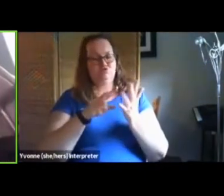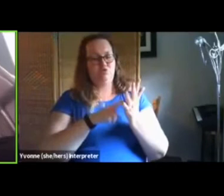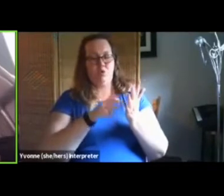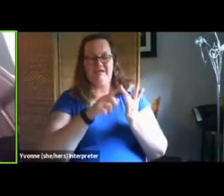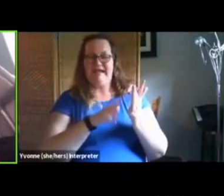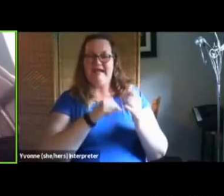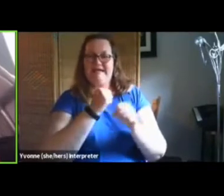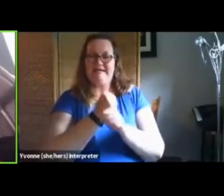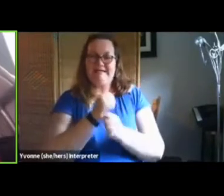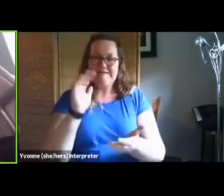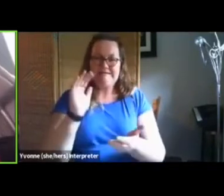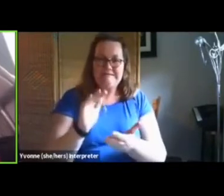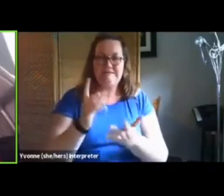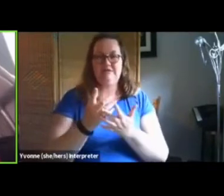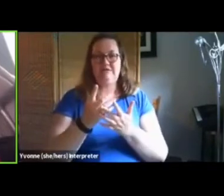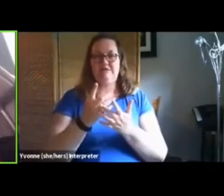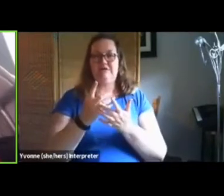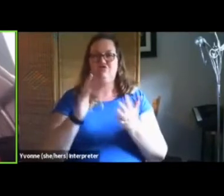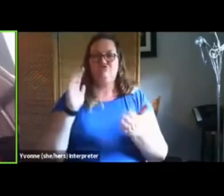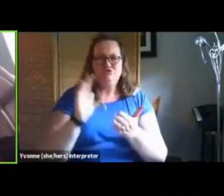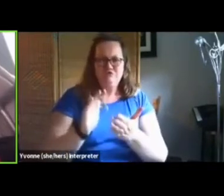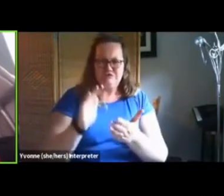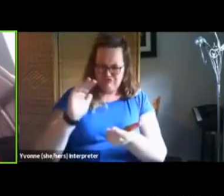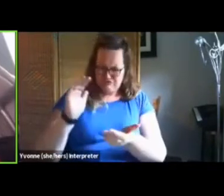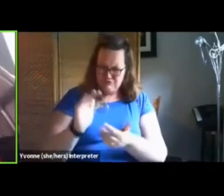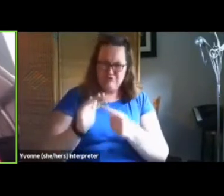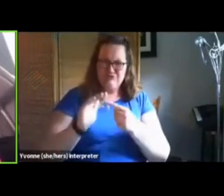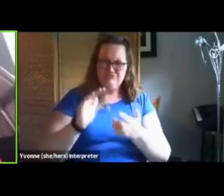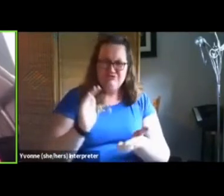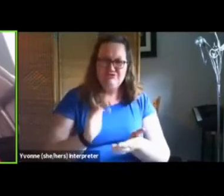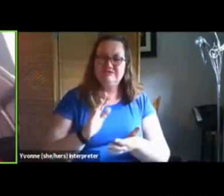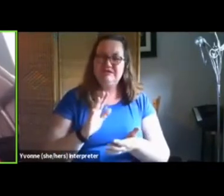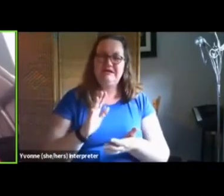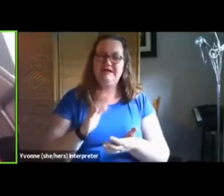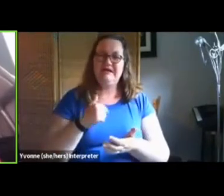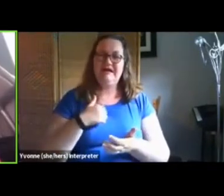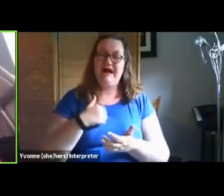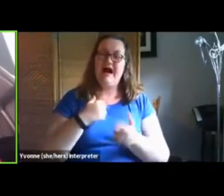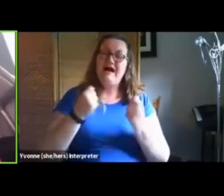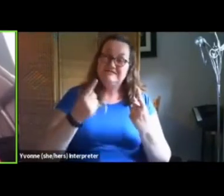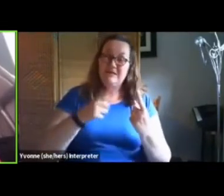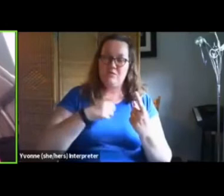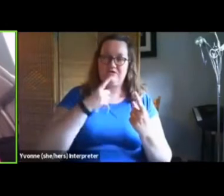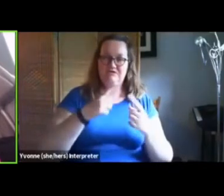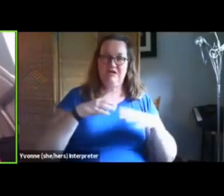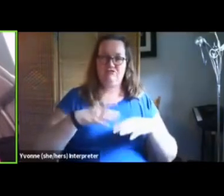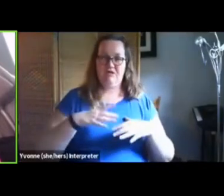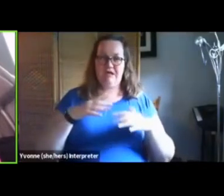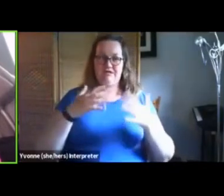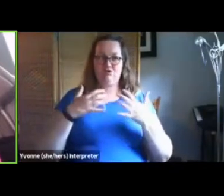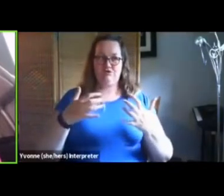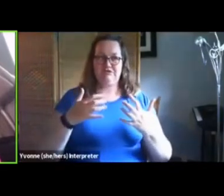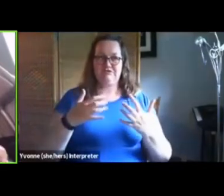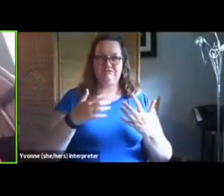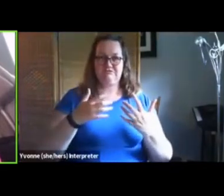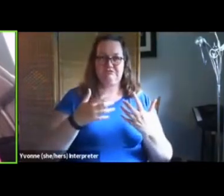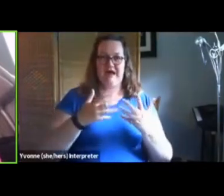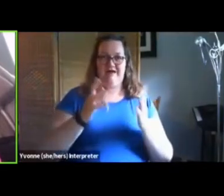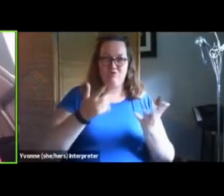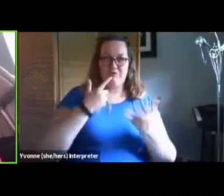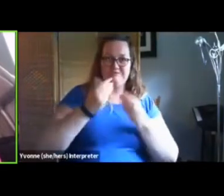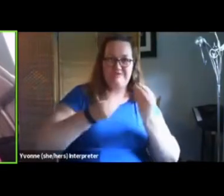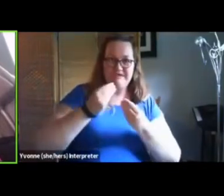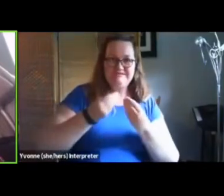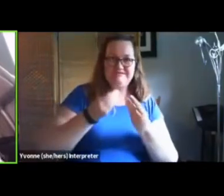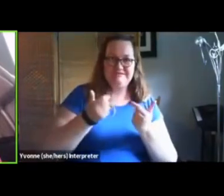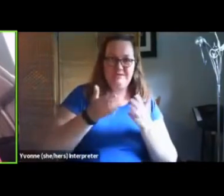reducing. And I understand this narrative being used to explain relaxed performances to prospective audience members. but I really don't think it